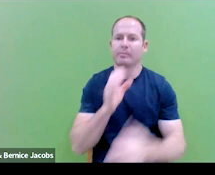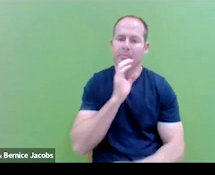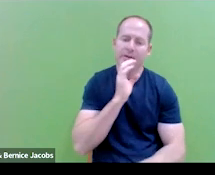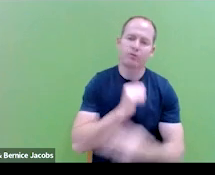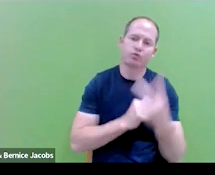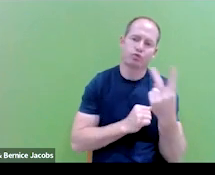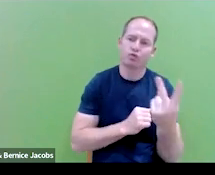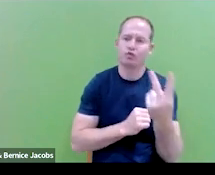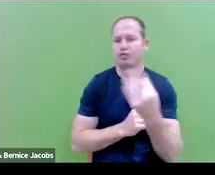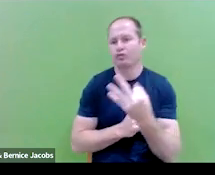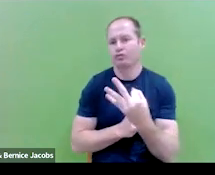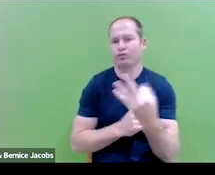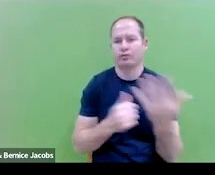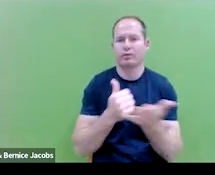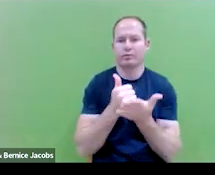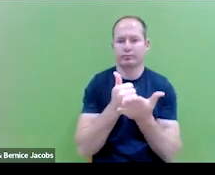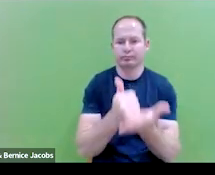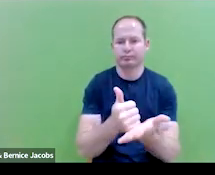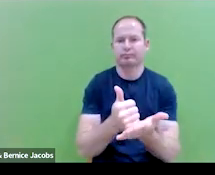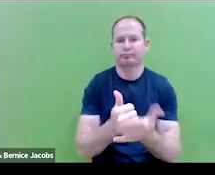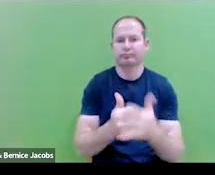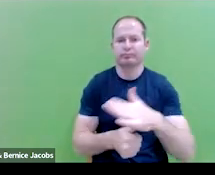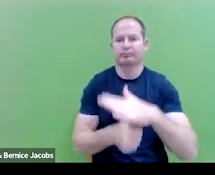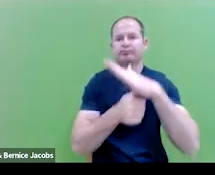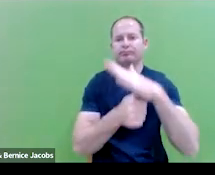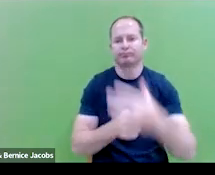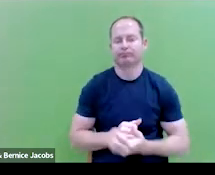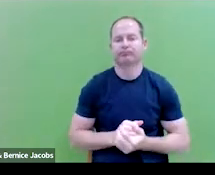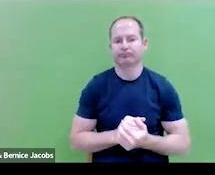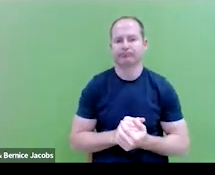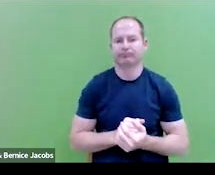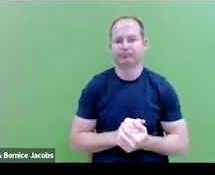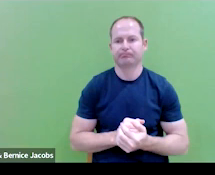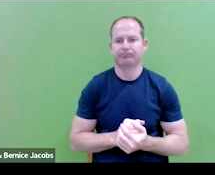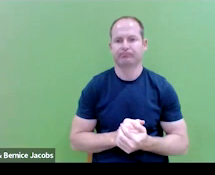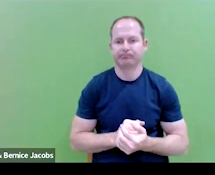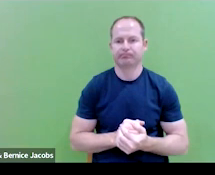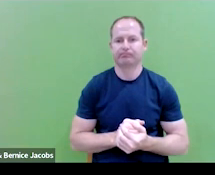3 principles that are predominant in some of the designs. So